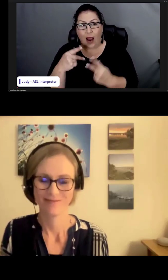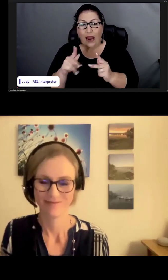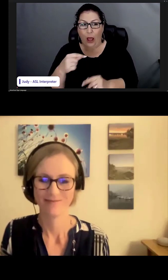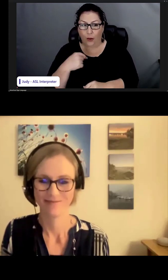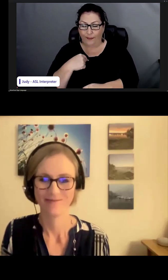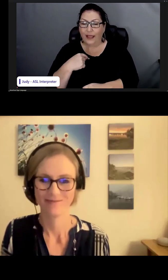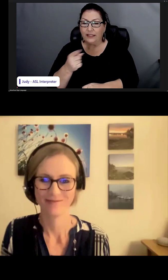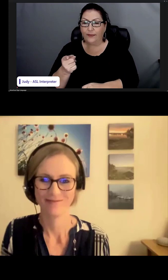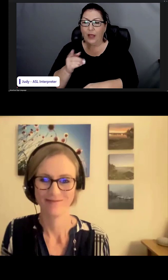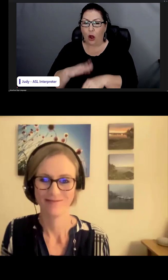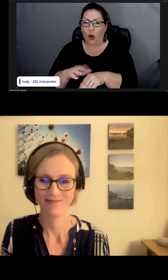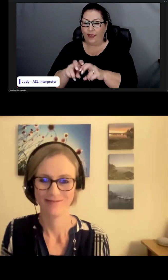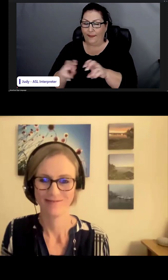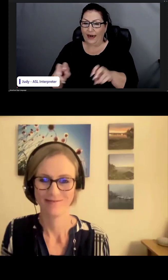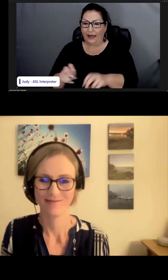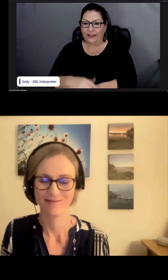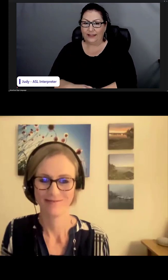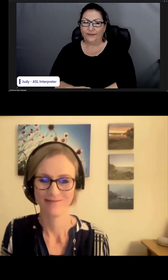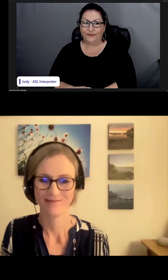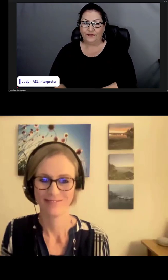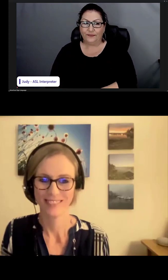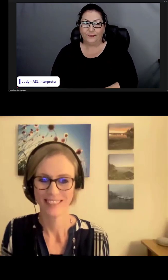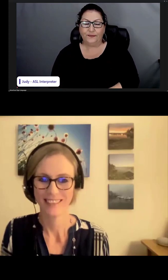on the panelists.